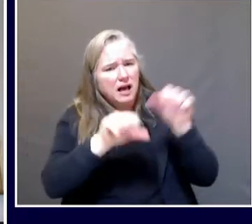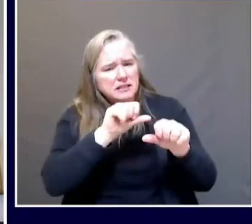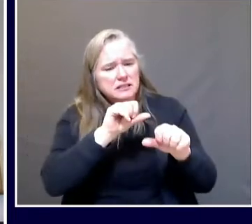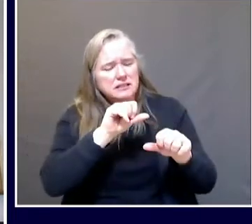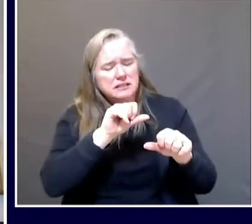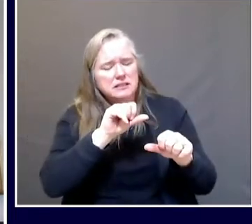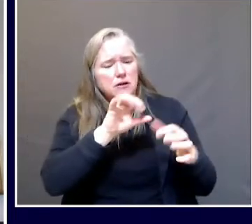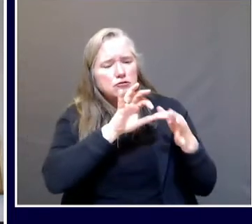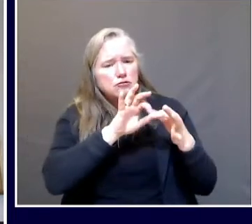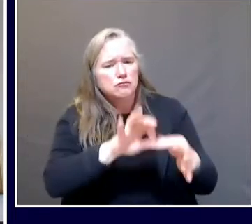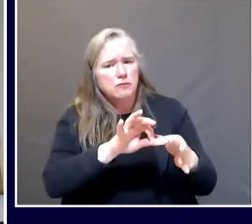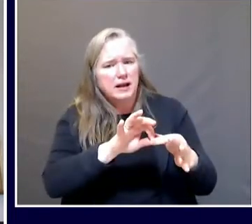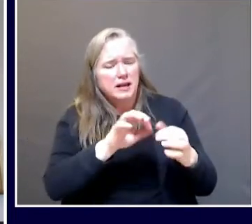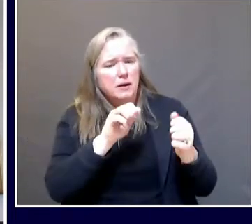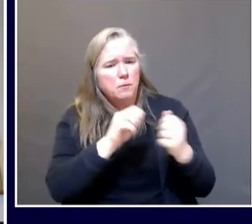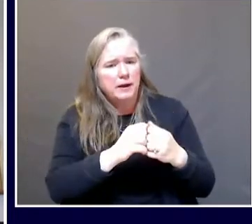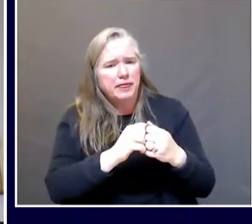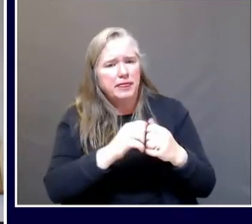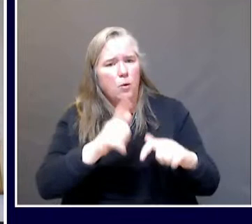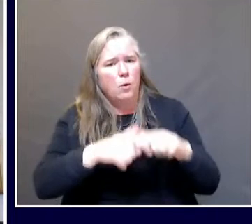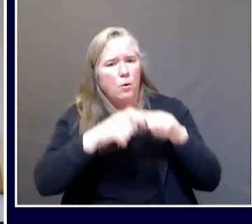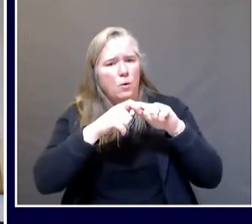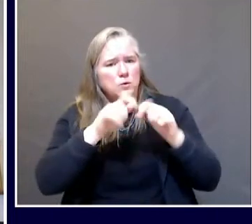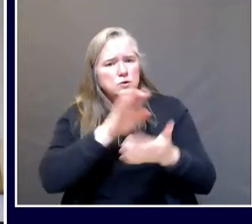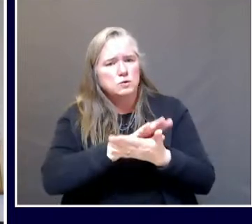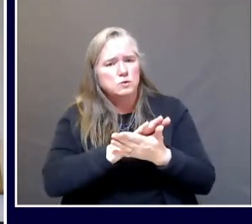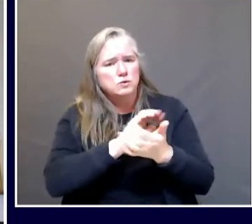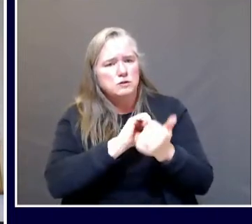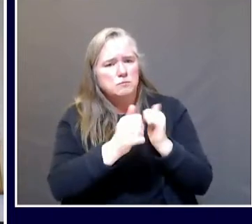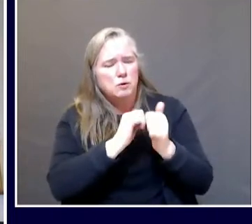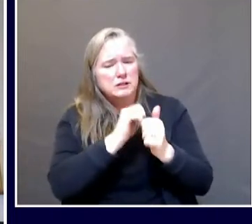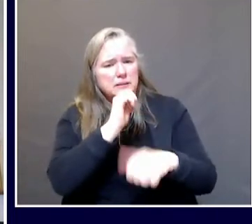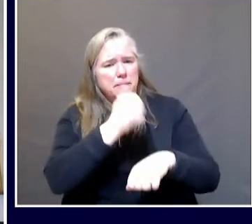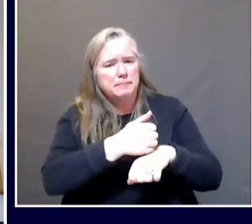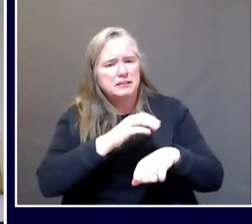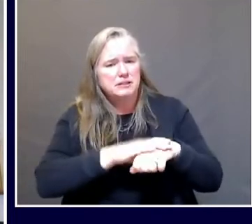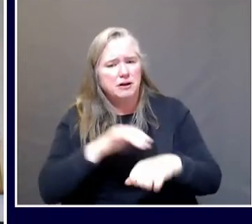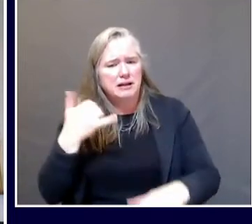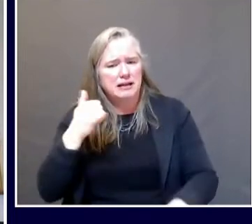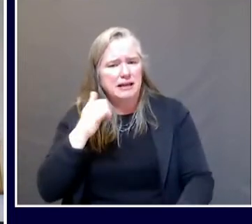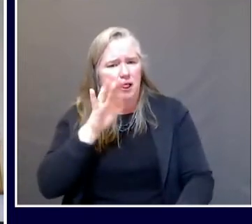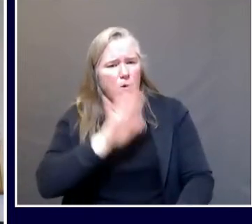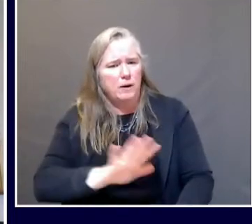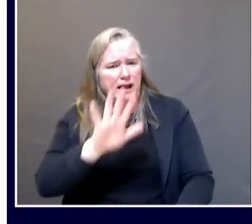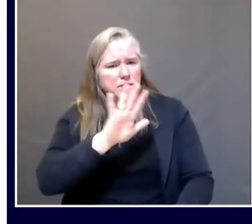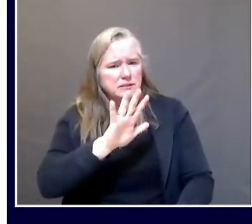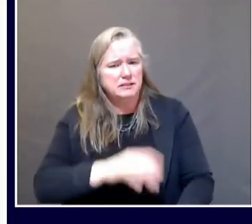If a county is yellow? Yes. Maybe I'll just begin because there's been